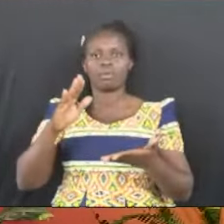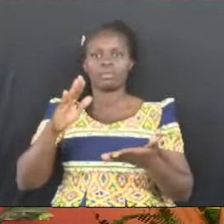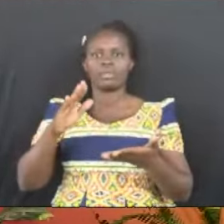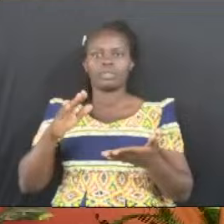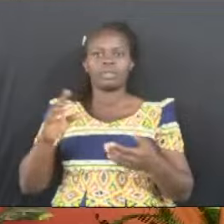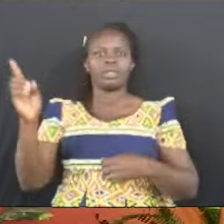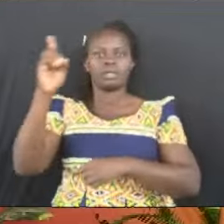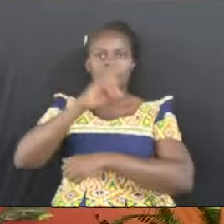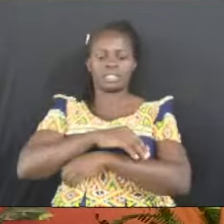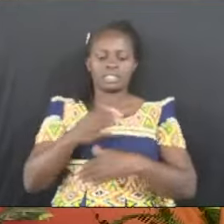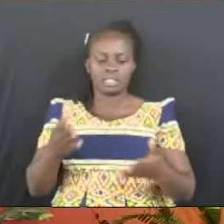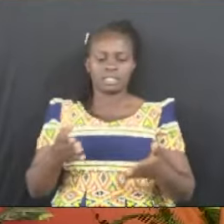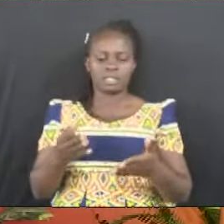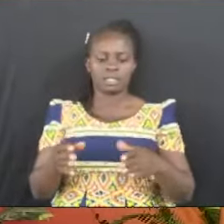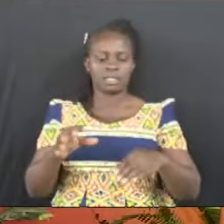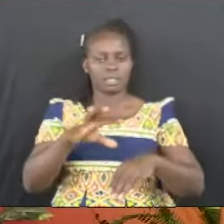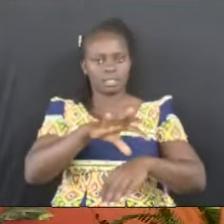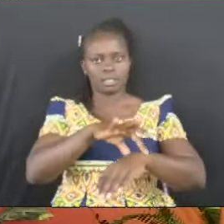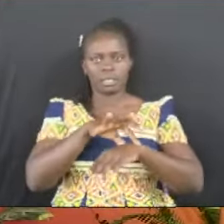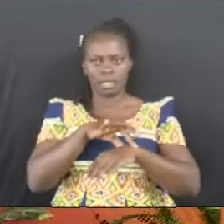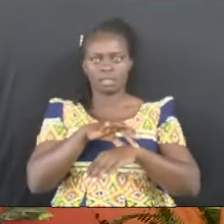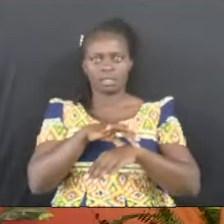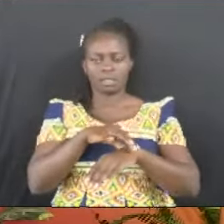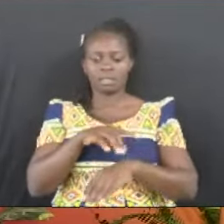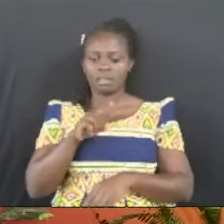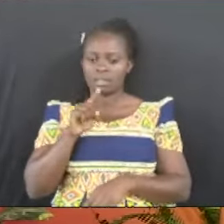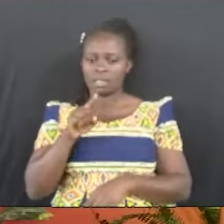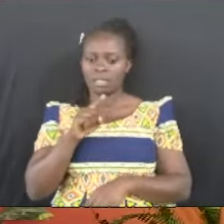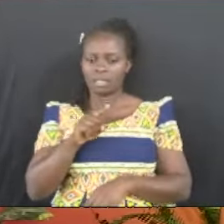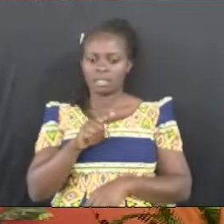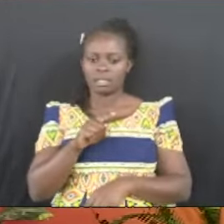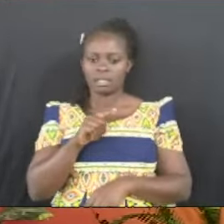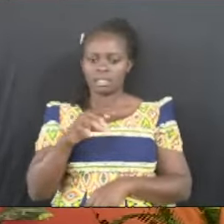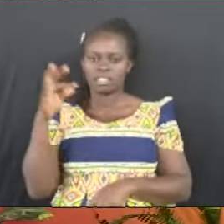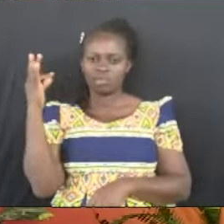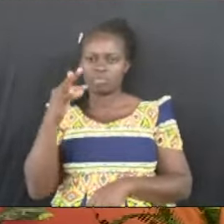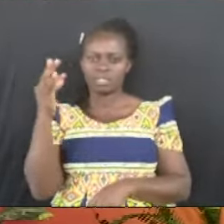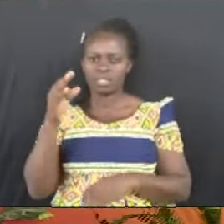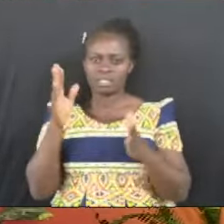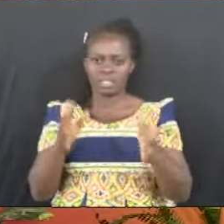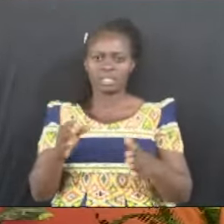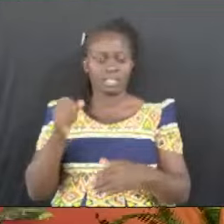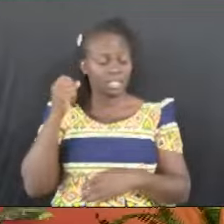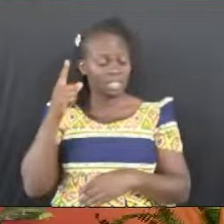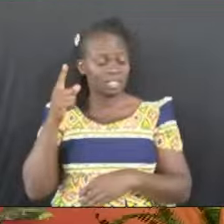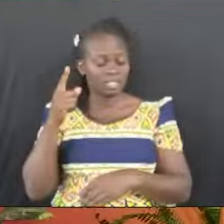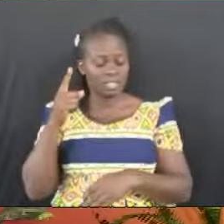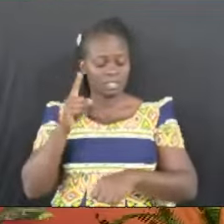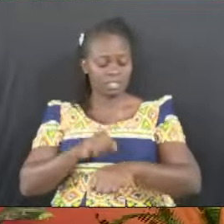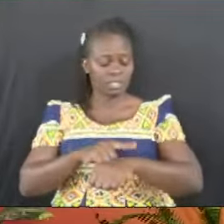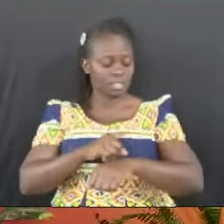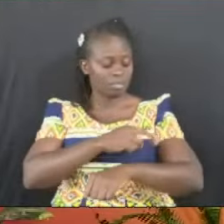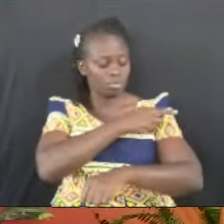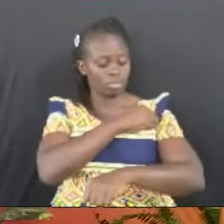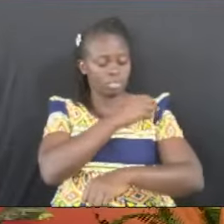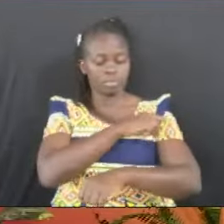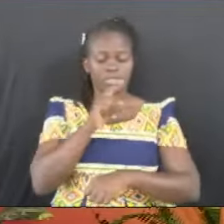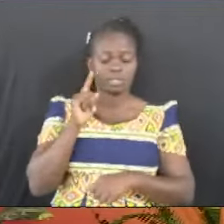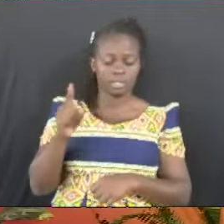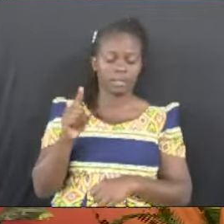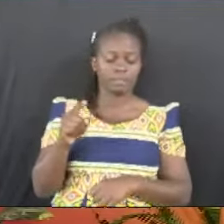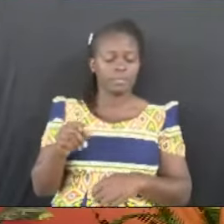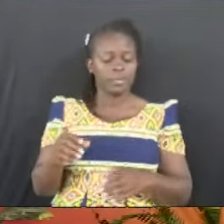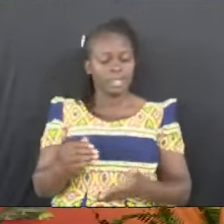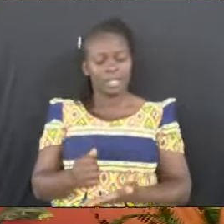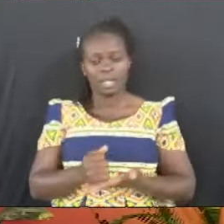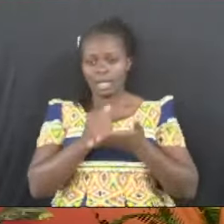He understood this at the point of death. Help us to understand this every moment.